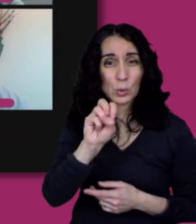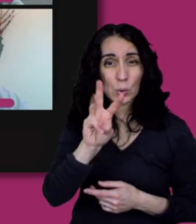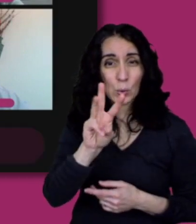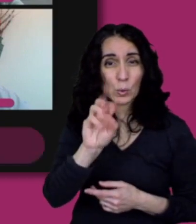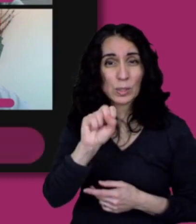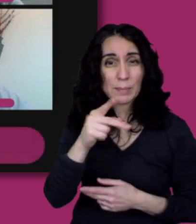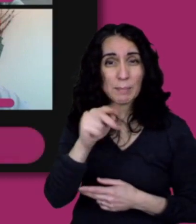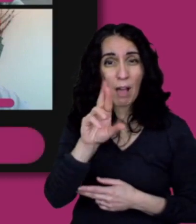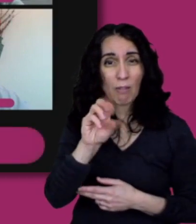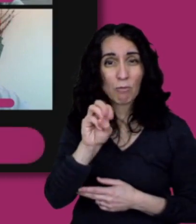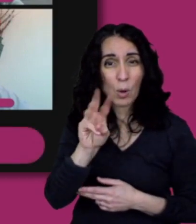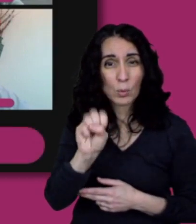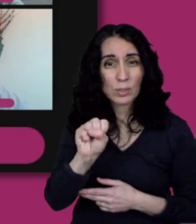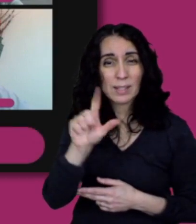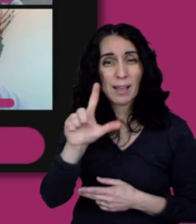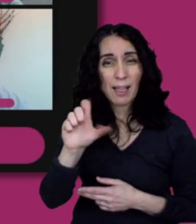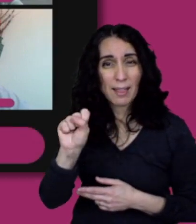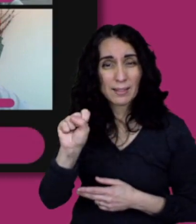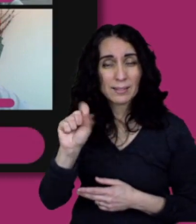twosparrowsls.com and then Nancy at